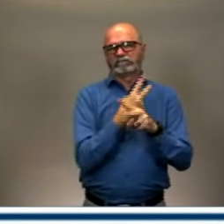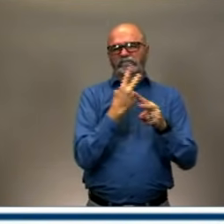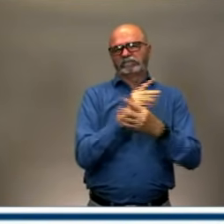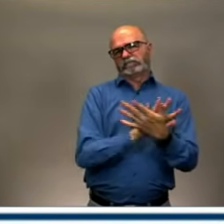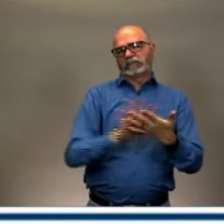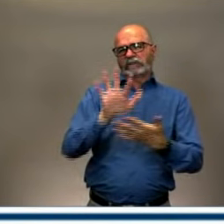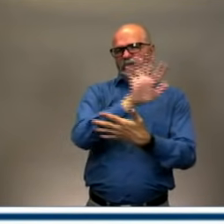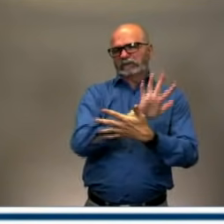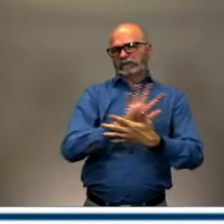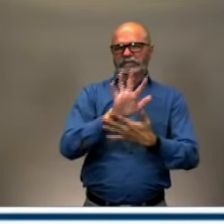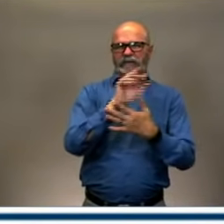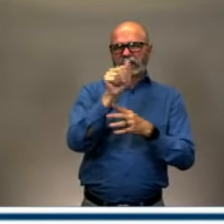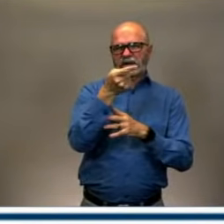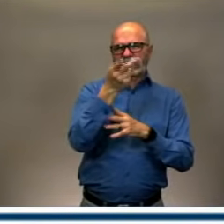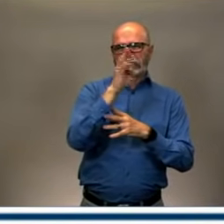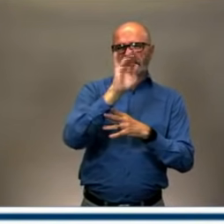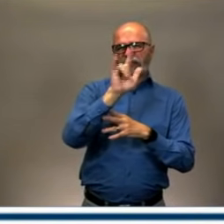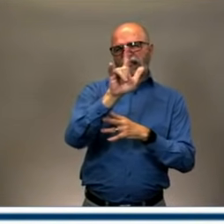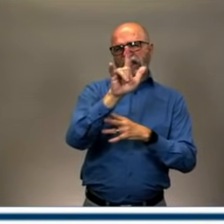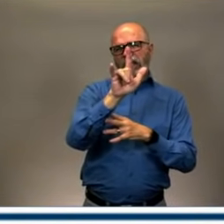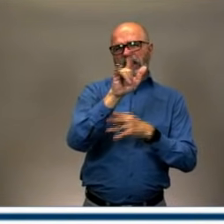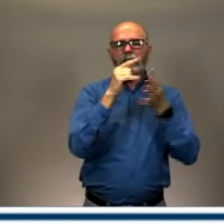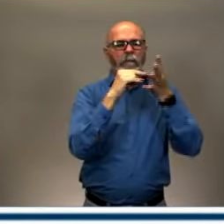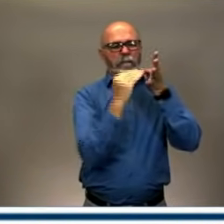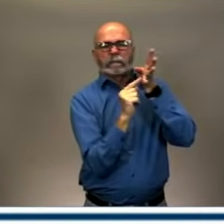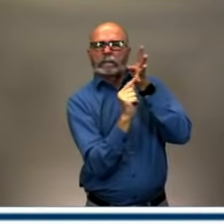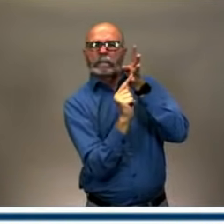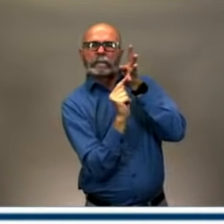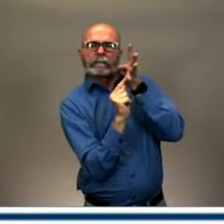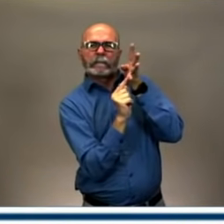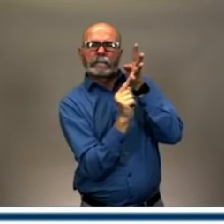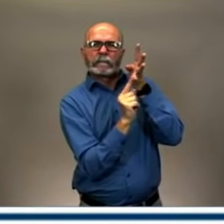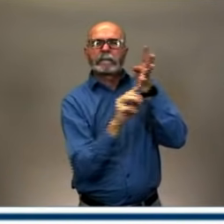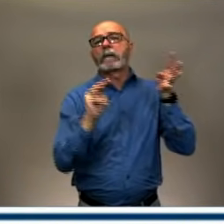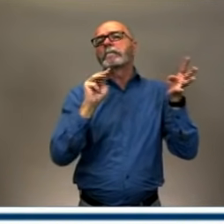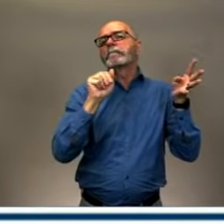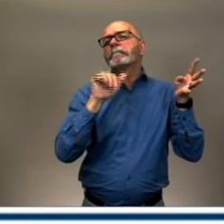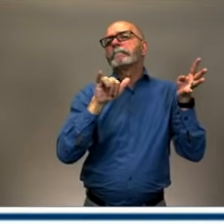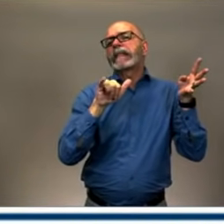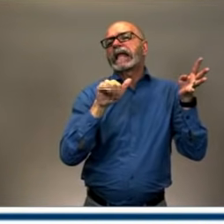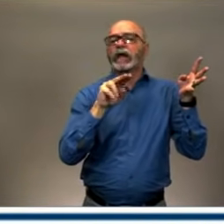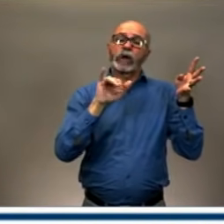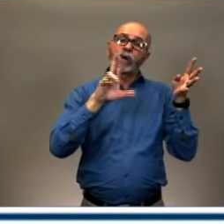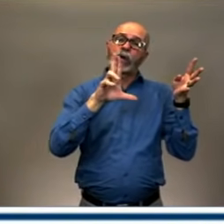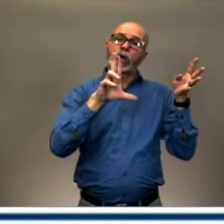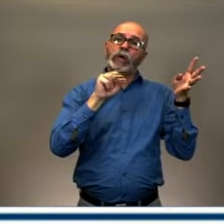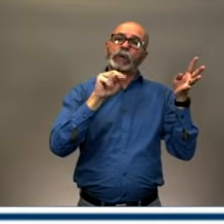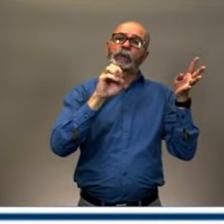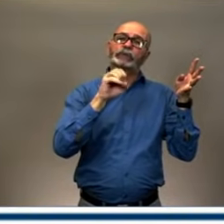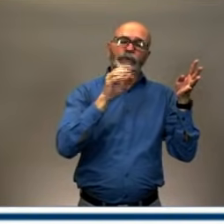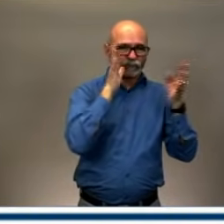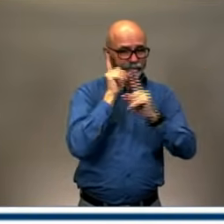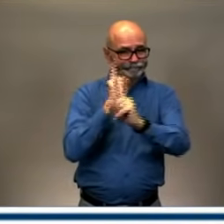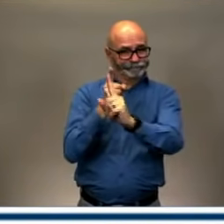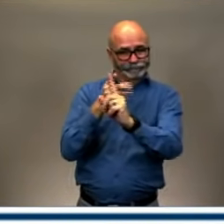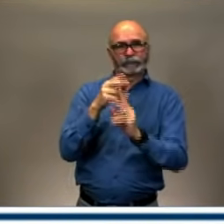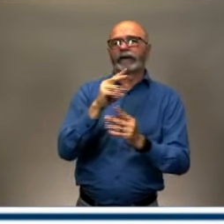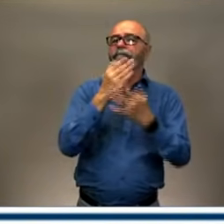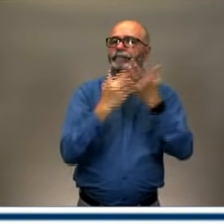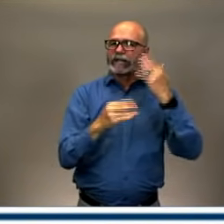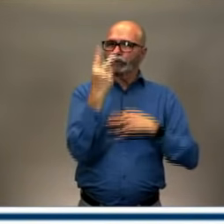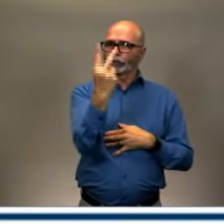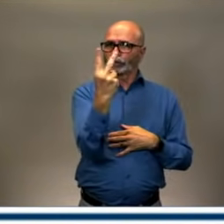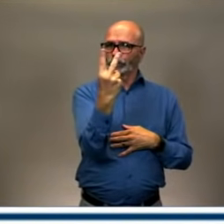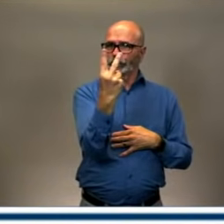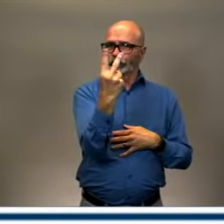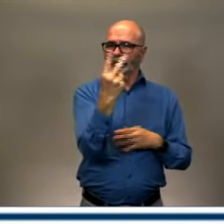April into the spring, May and June as phase 2, and then our phase 3, which will begin in the summer, will